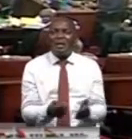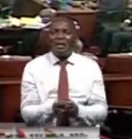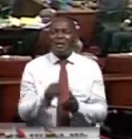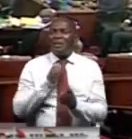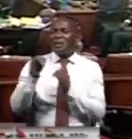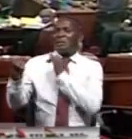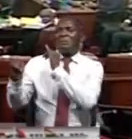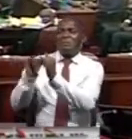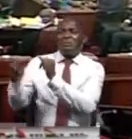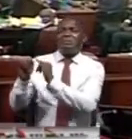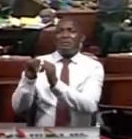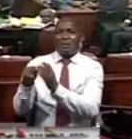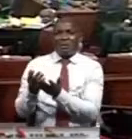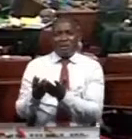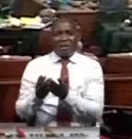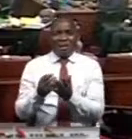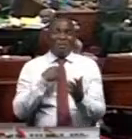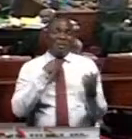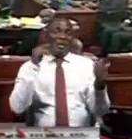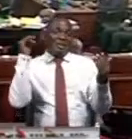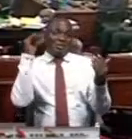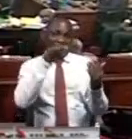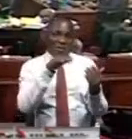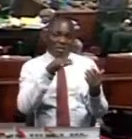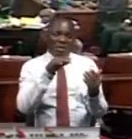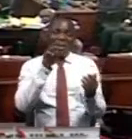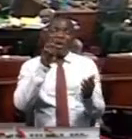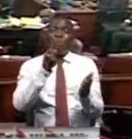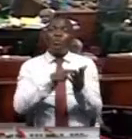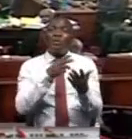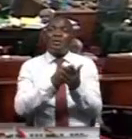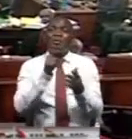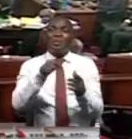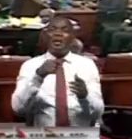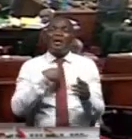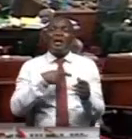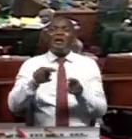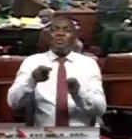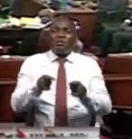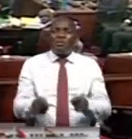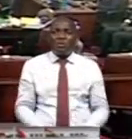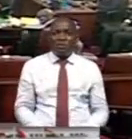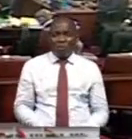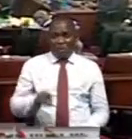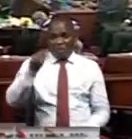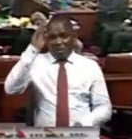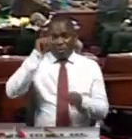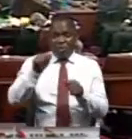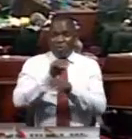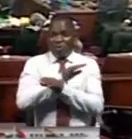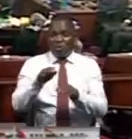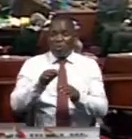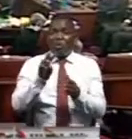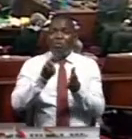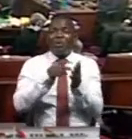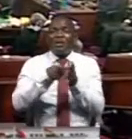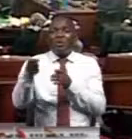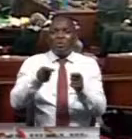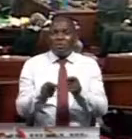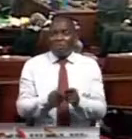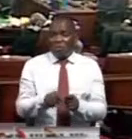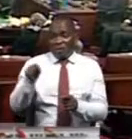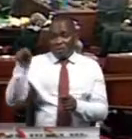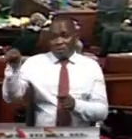cross-examination. Yes, my Lord. And what I'm expecting is witness control. Yes, my Lord. And because there's no witness control, that's why the witness